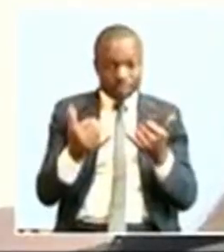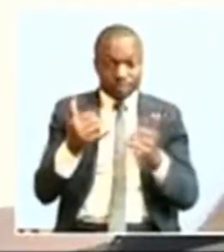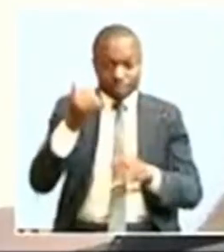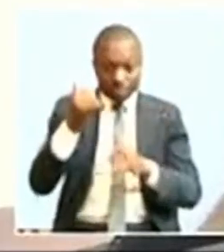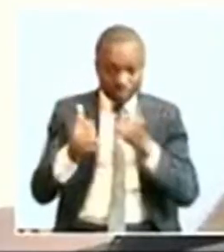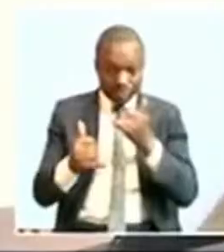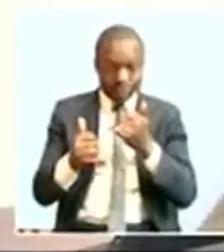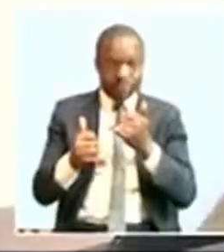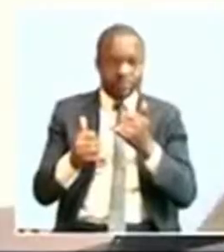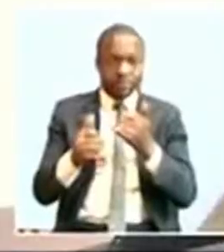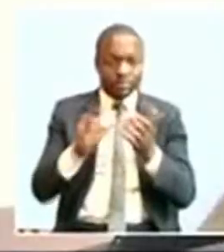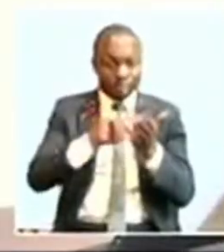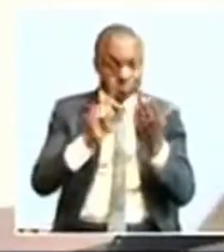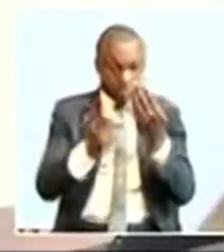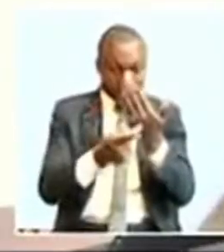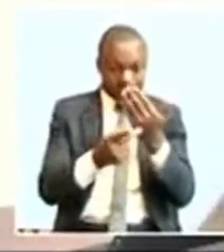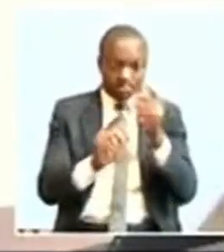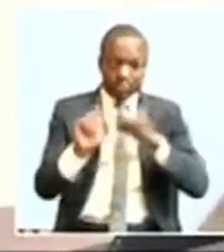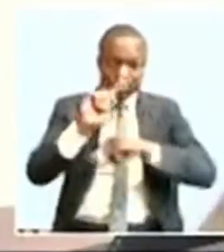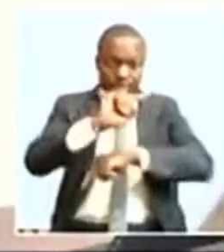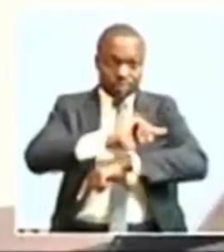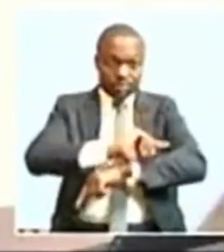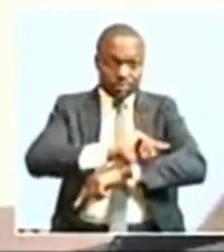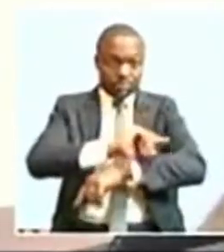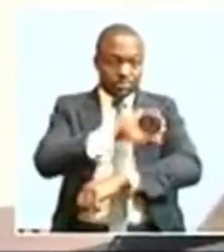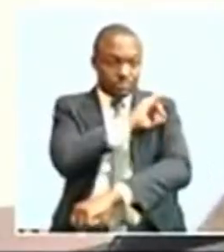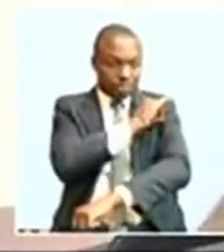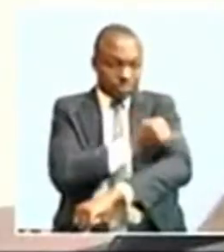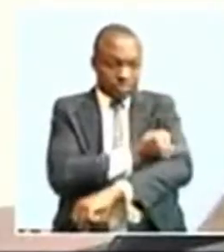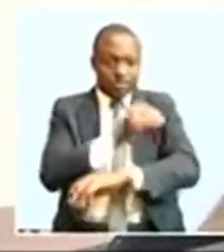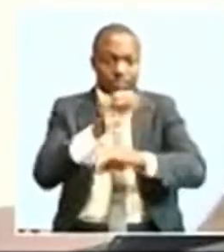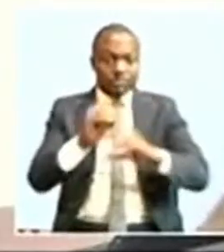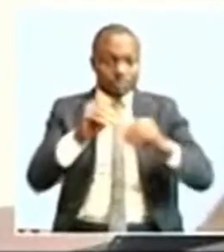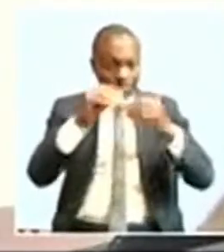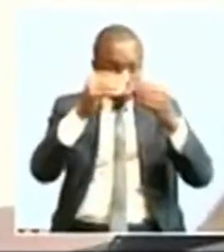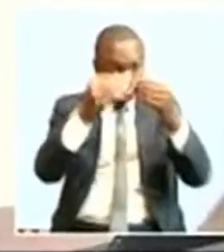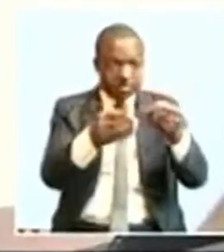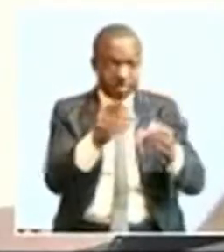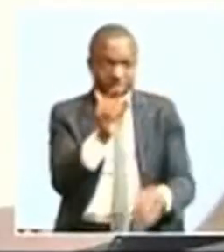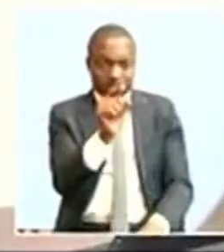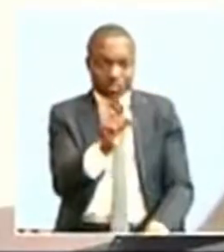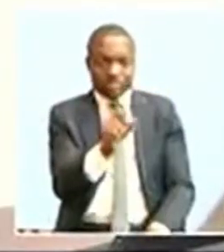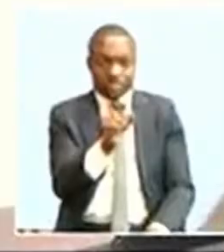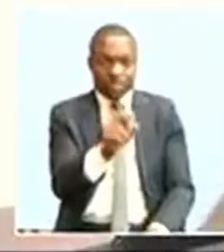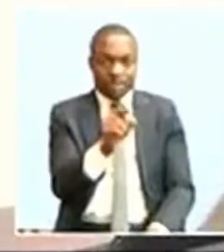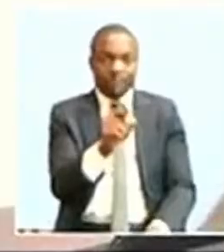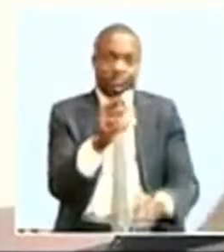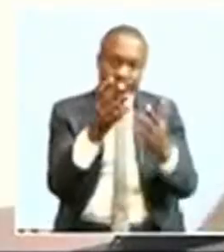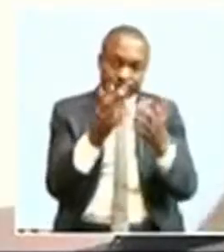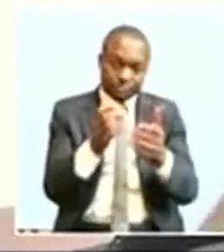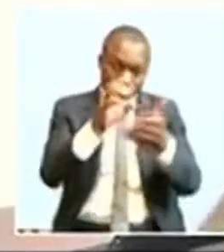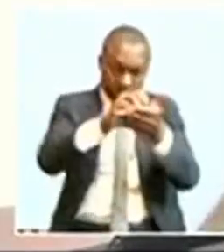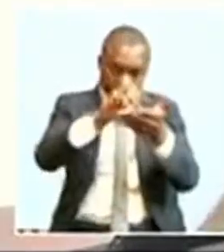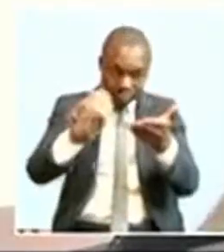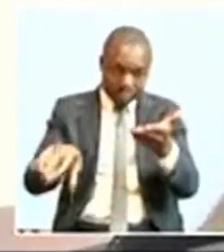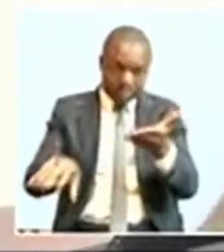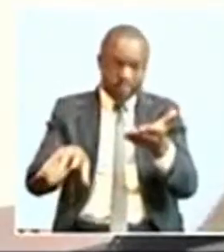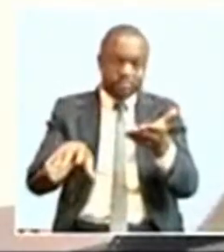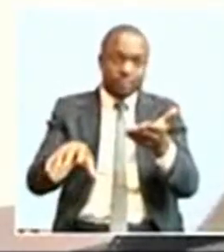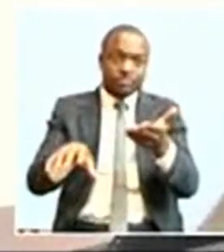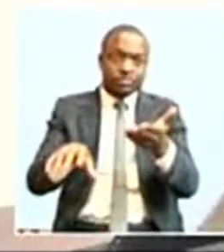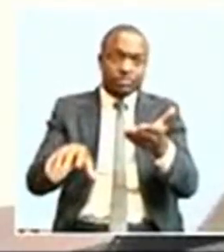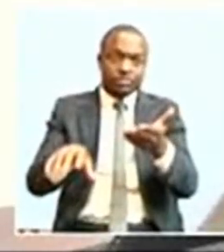up on our program today, the minute which we are giving you this morning we just want to withdraw it from